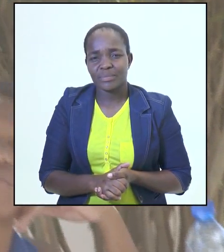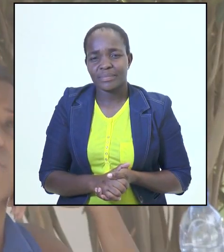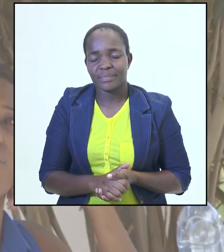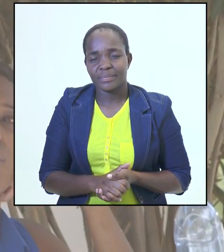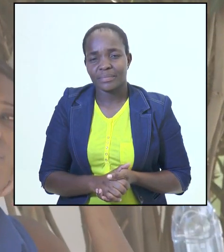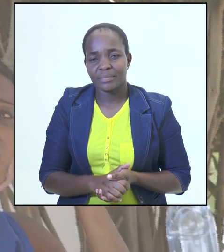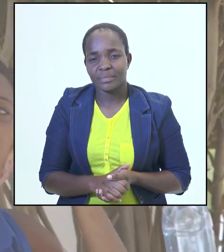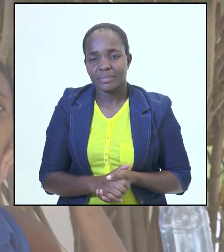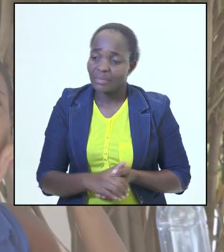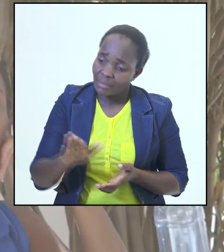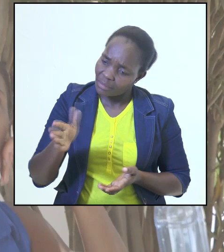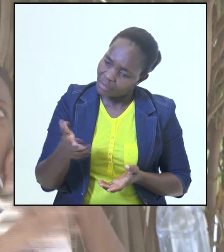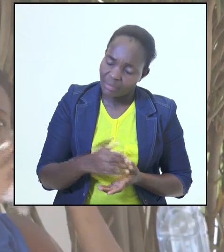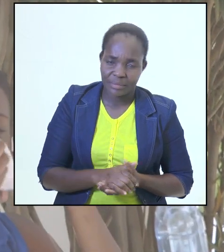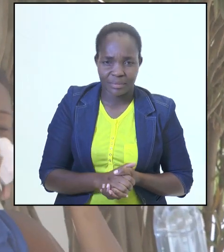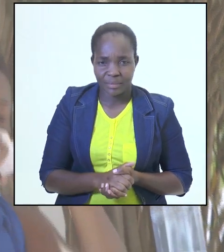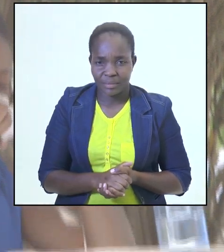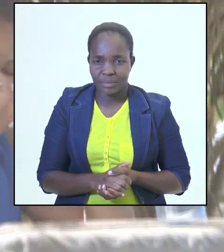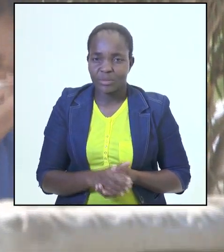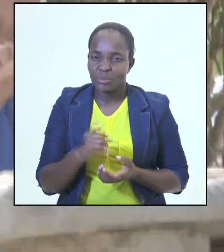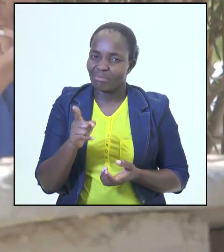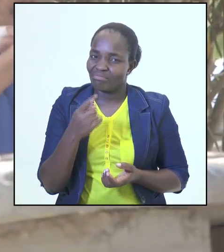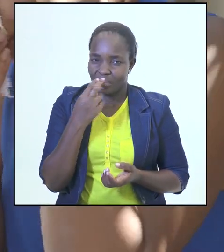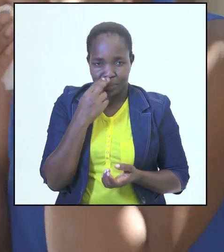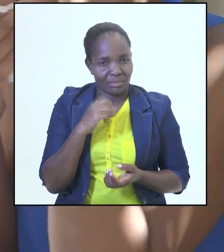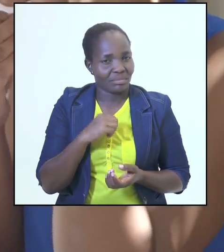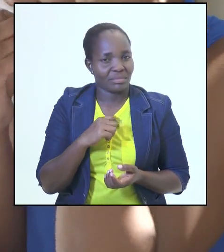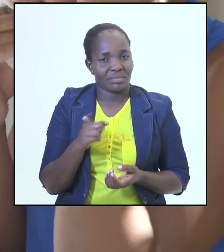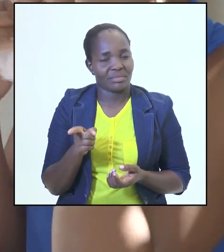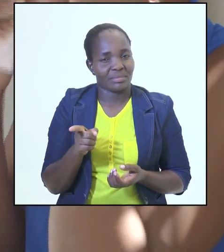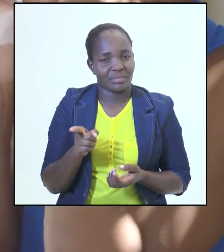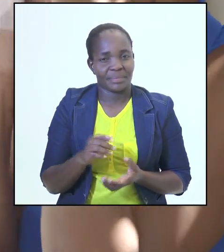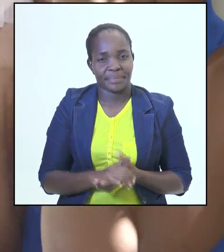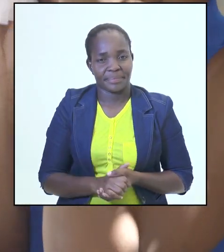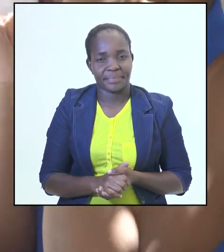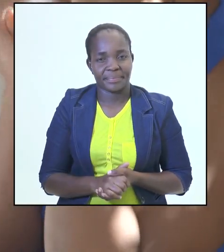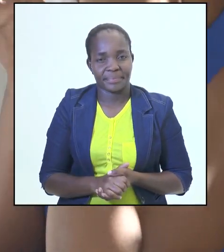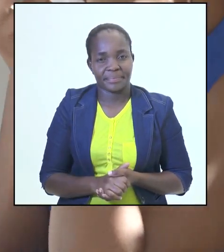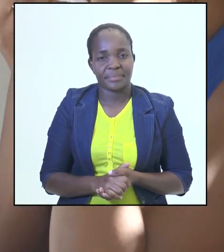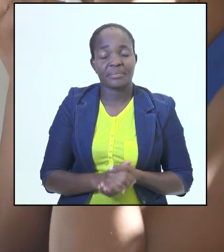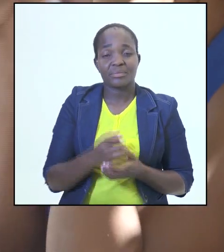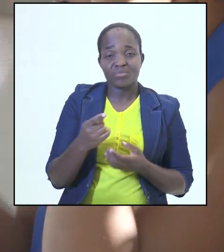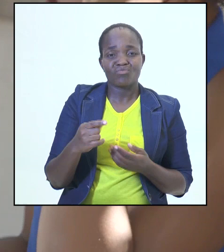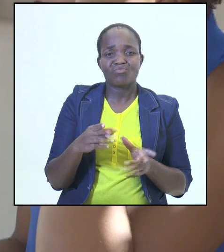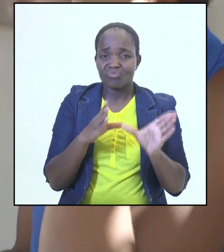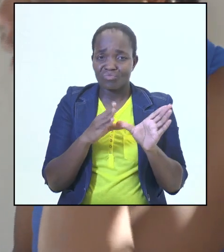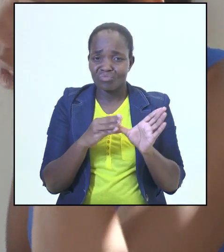Miss Kaulinga, you have hay fever. It's the pollen of flowers that causes